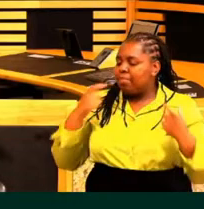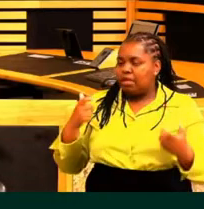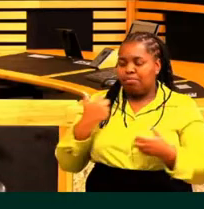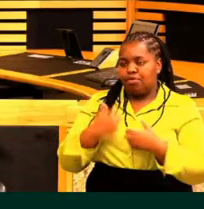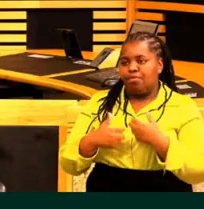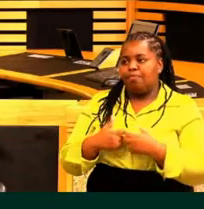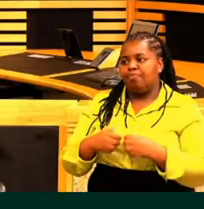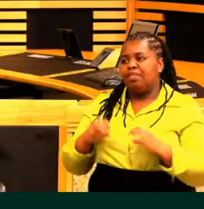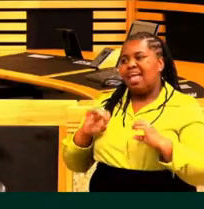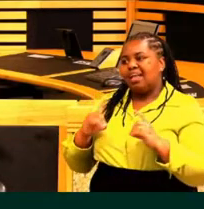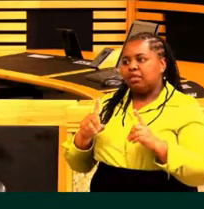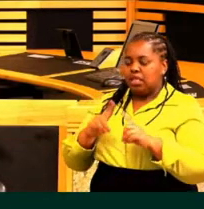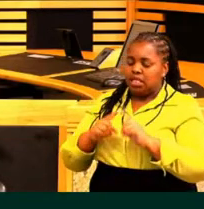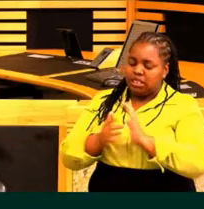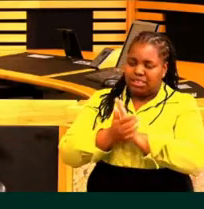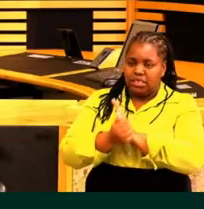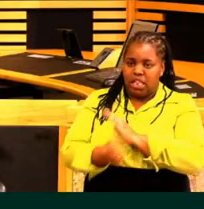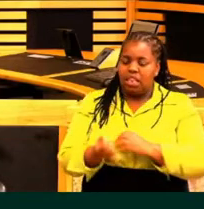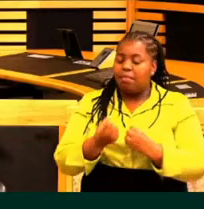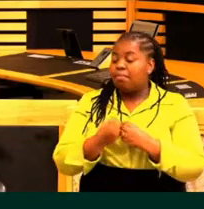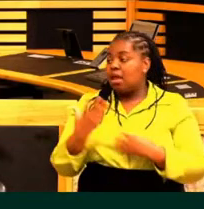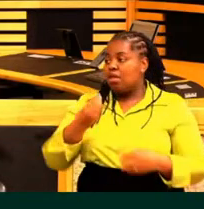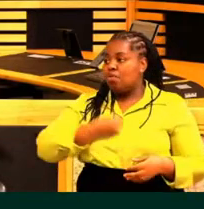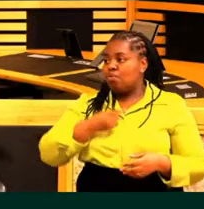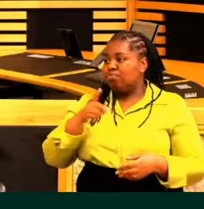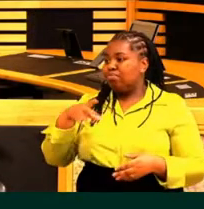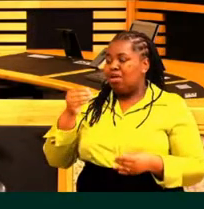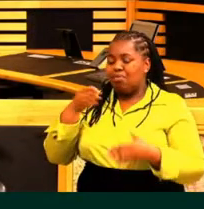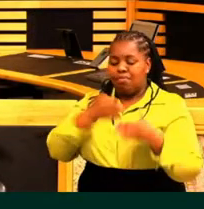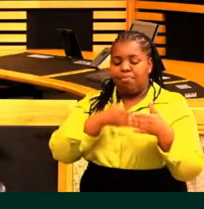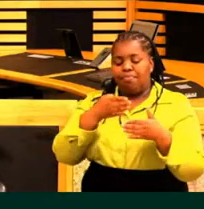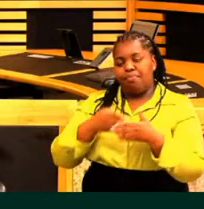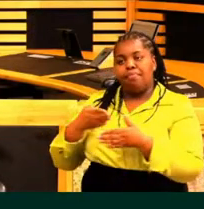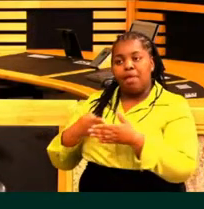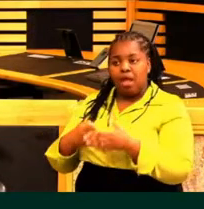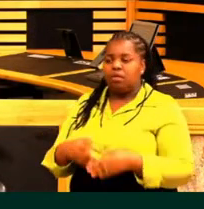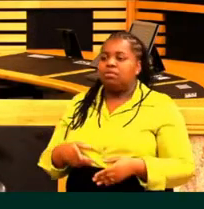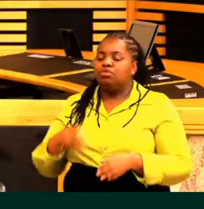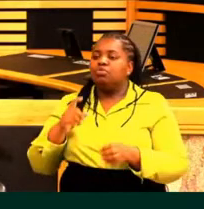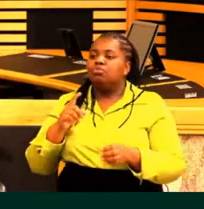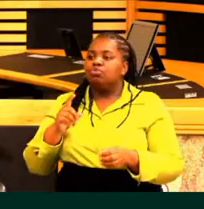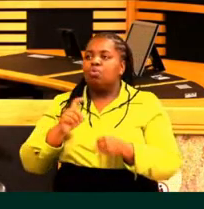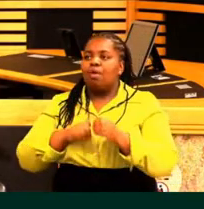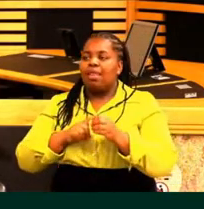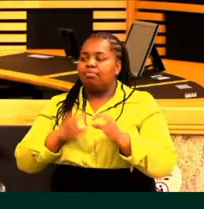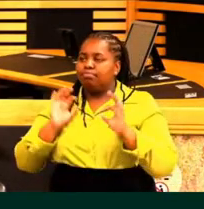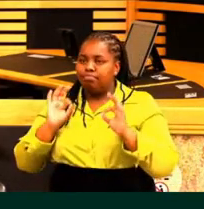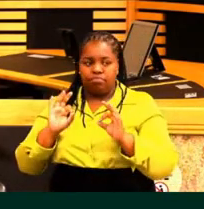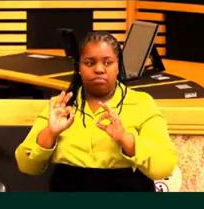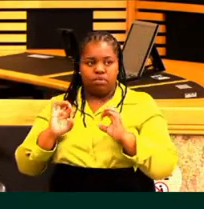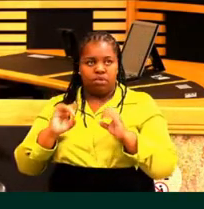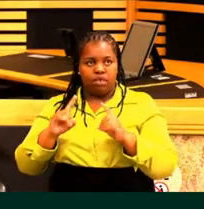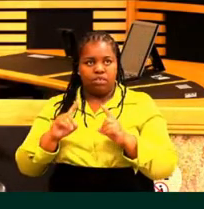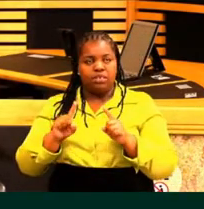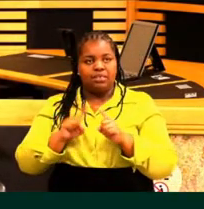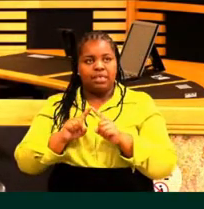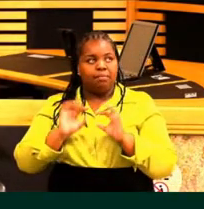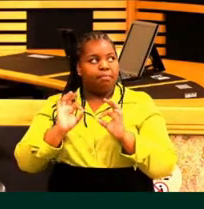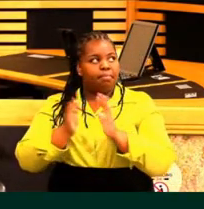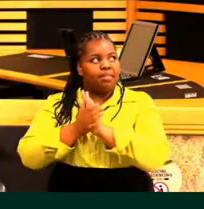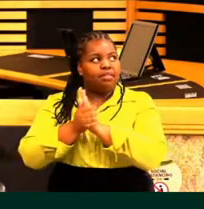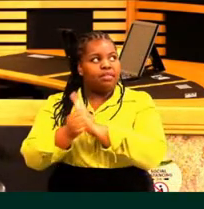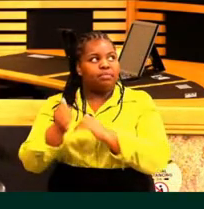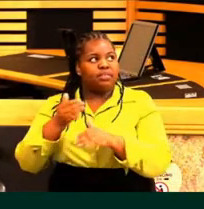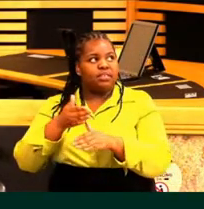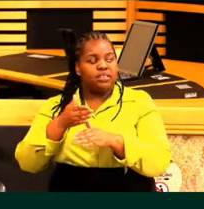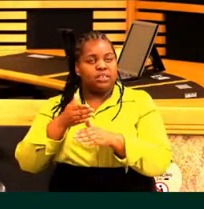education and skill cap many young people face barriers to qualify to Quality education and lack of necessary skills for job